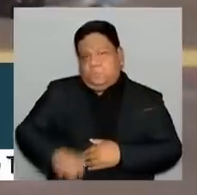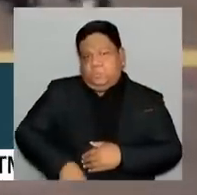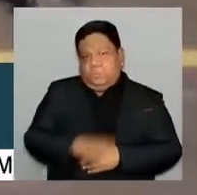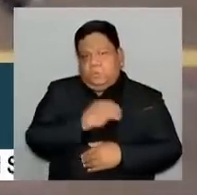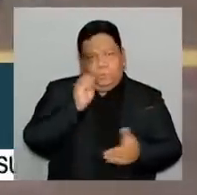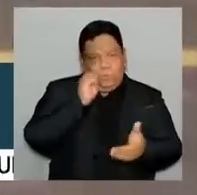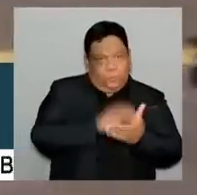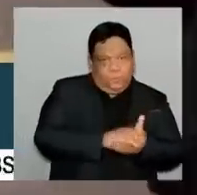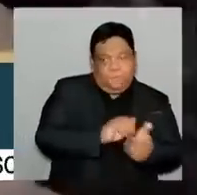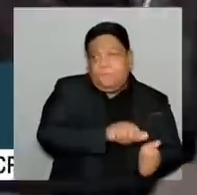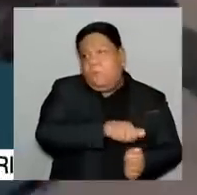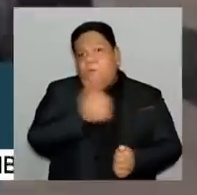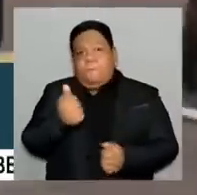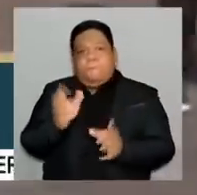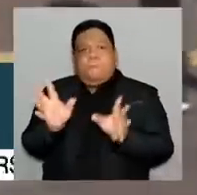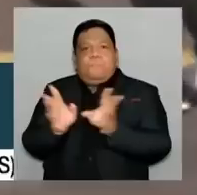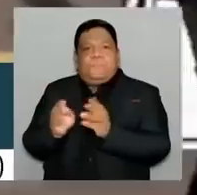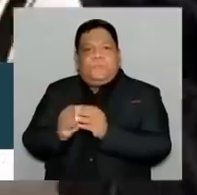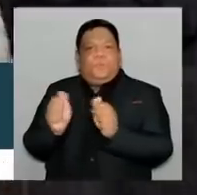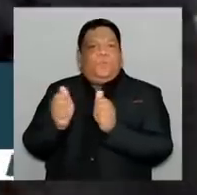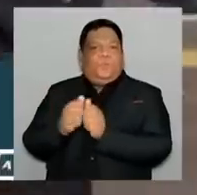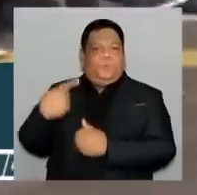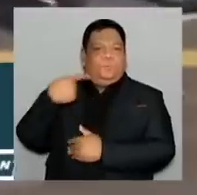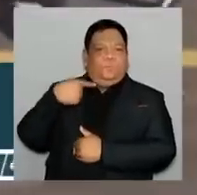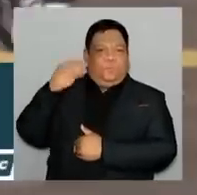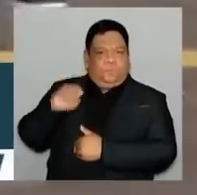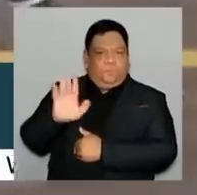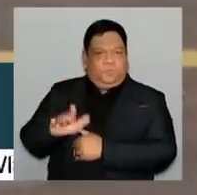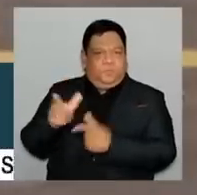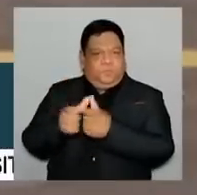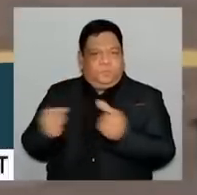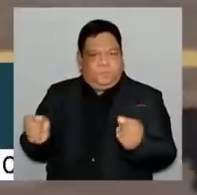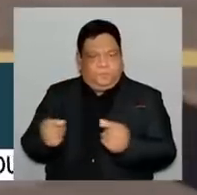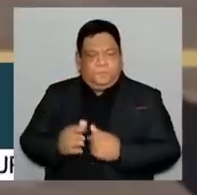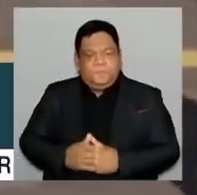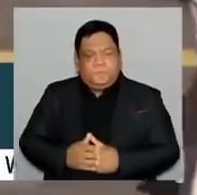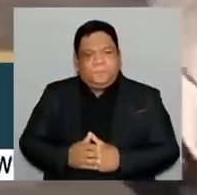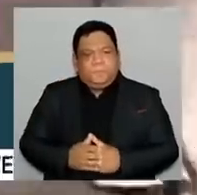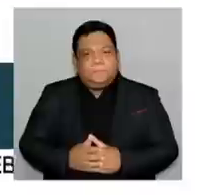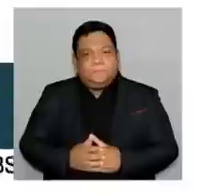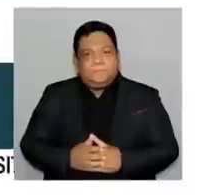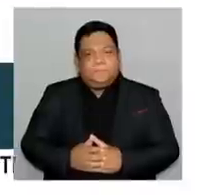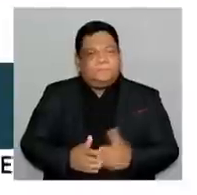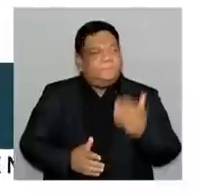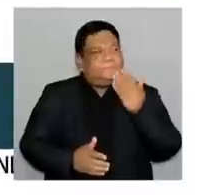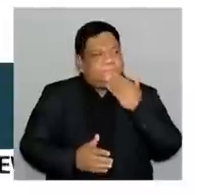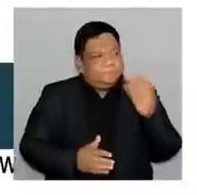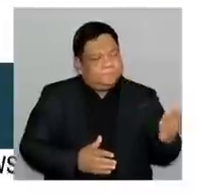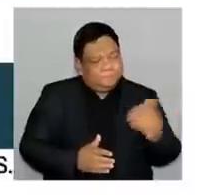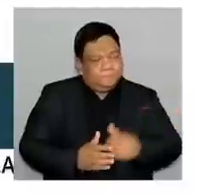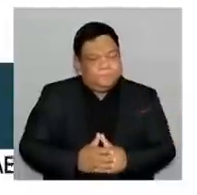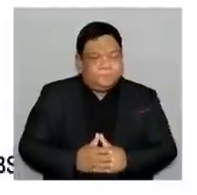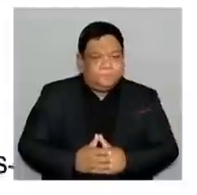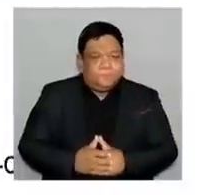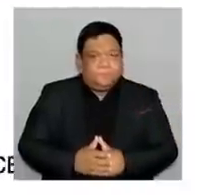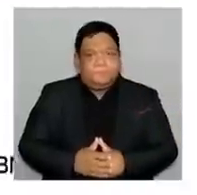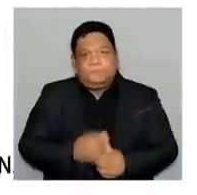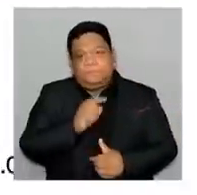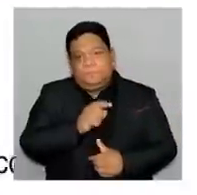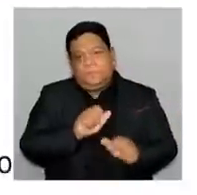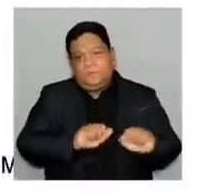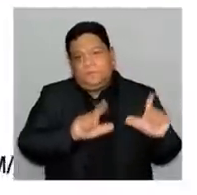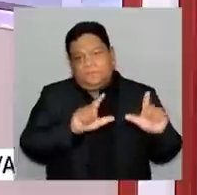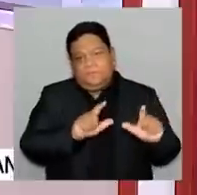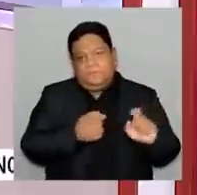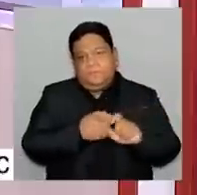separate summit meeting with Japan's Prime Minister Fumio Kishida. Carmina. Thanks a lot. Joyce Balancha there, joining us live